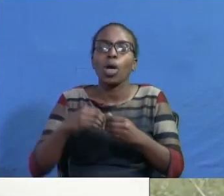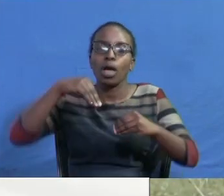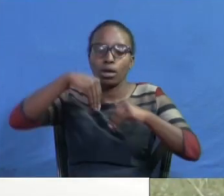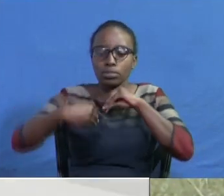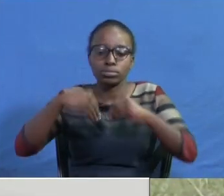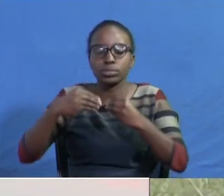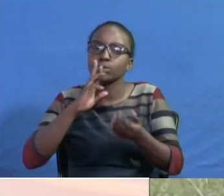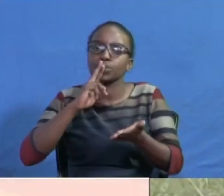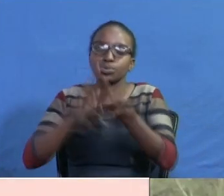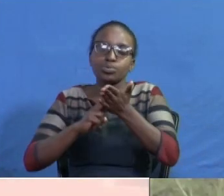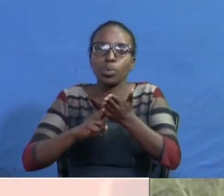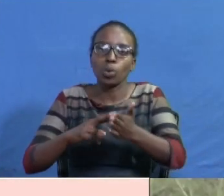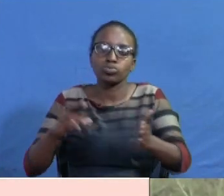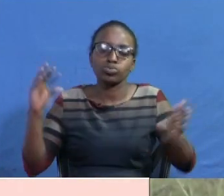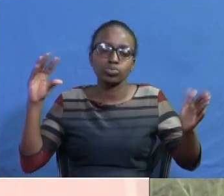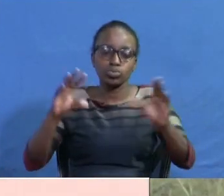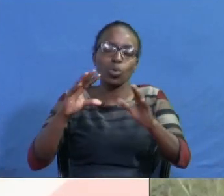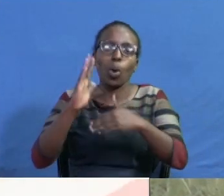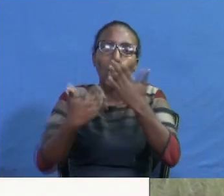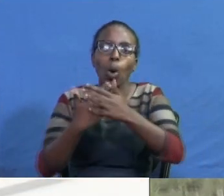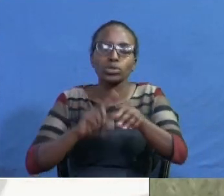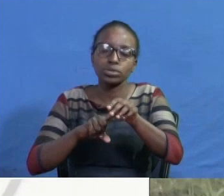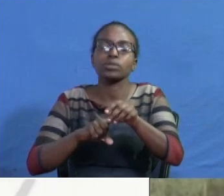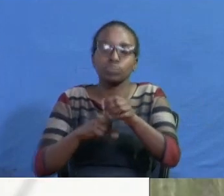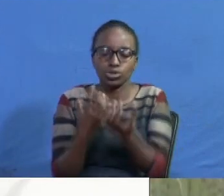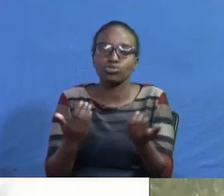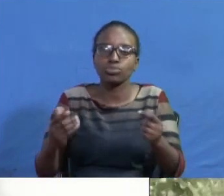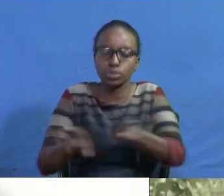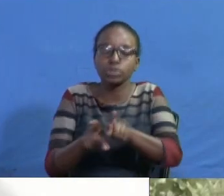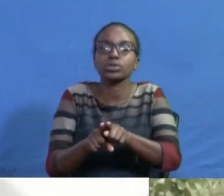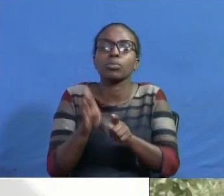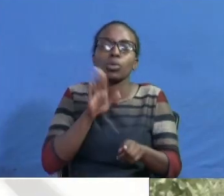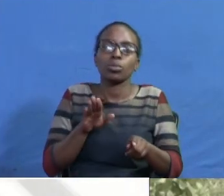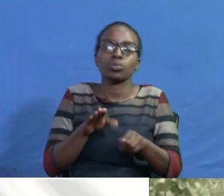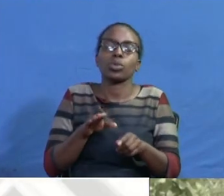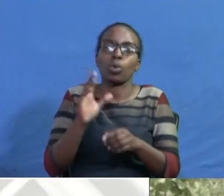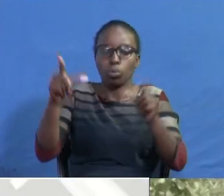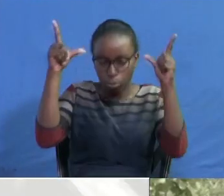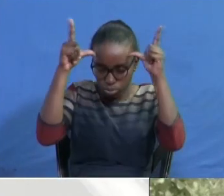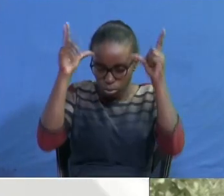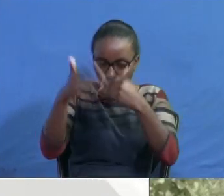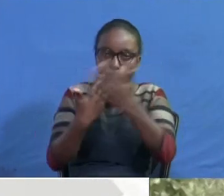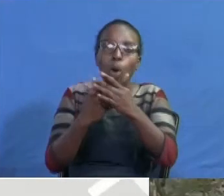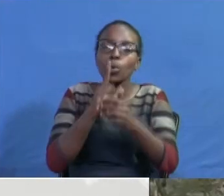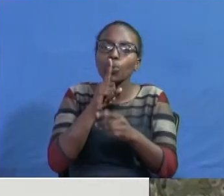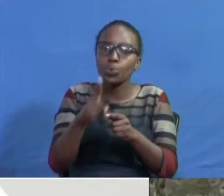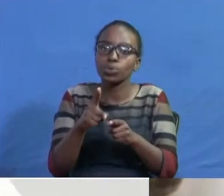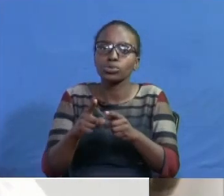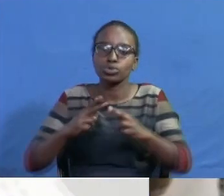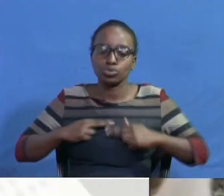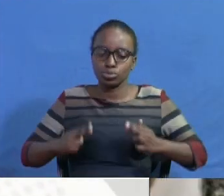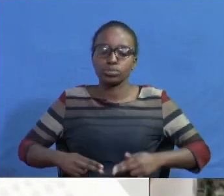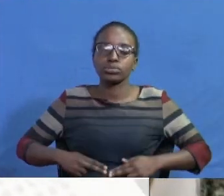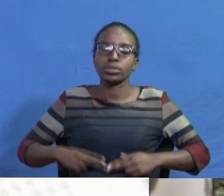attacked children, women and livestock, causing significant losses and posing a threat to human life.